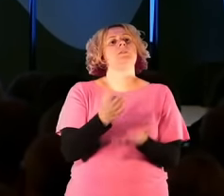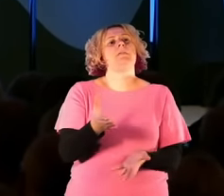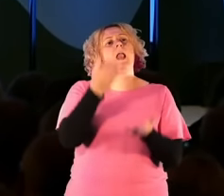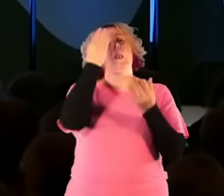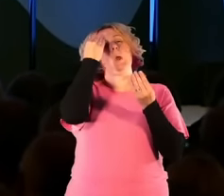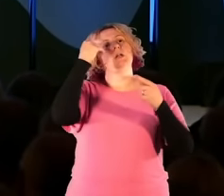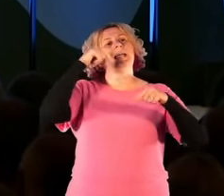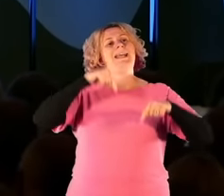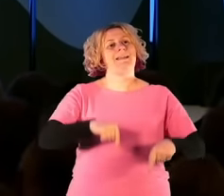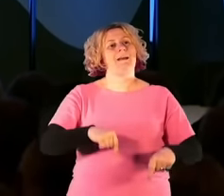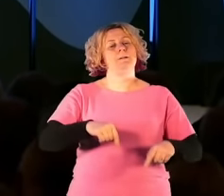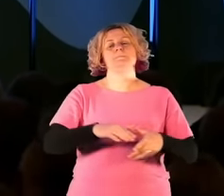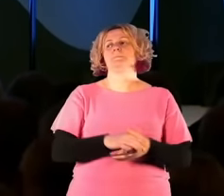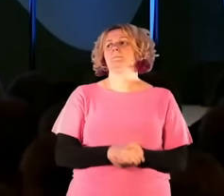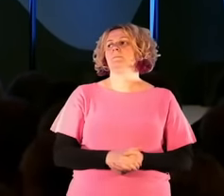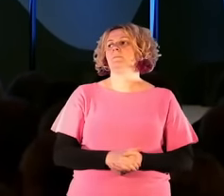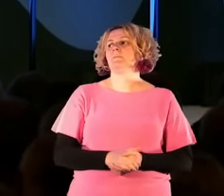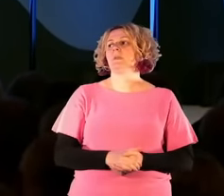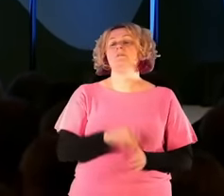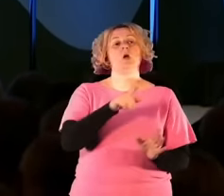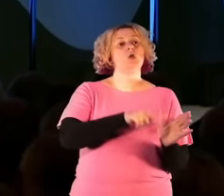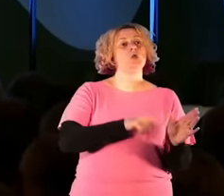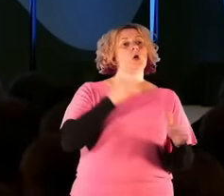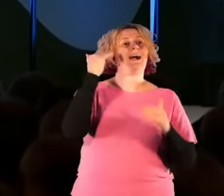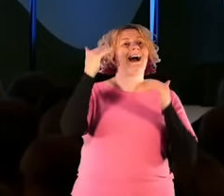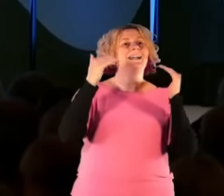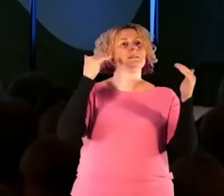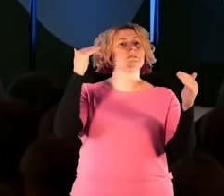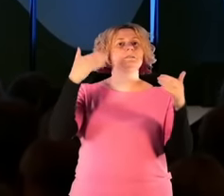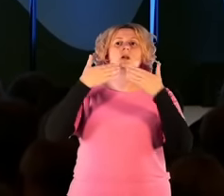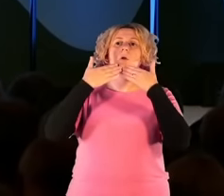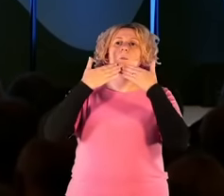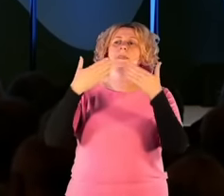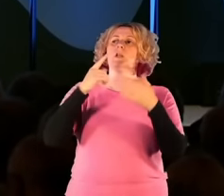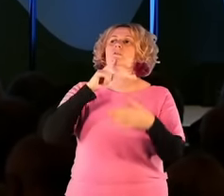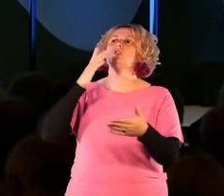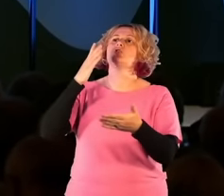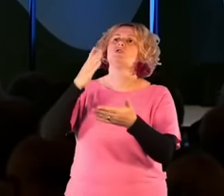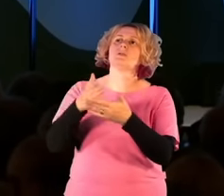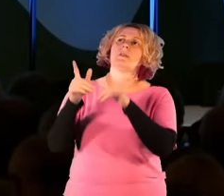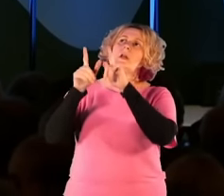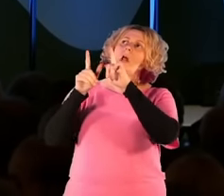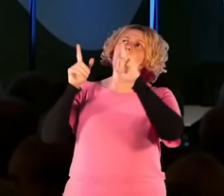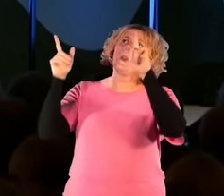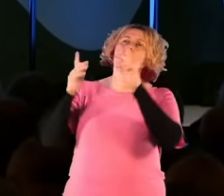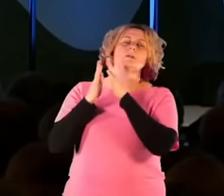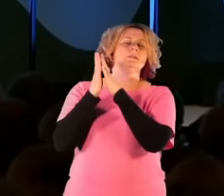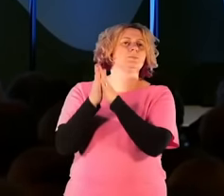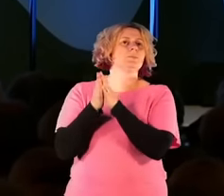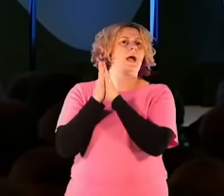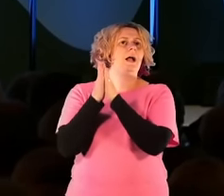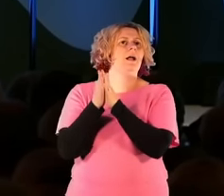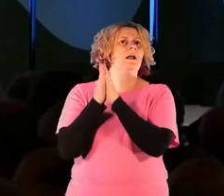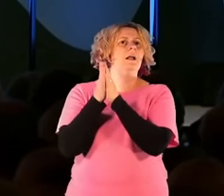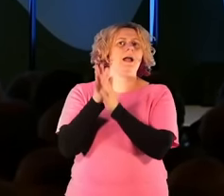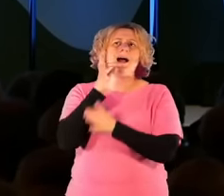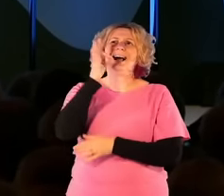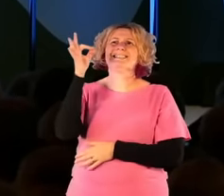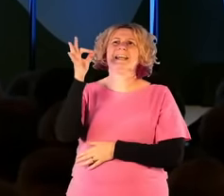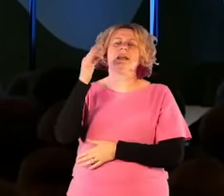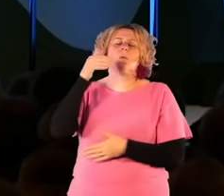lives. Lord, for the young adults, we thank you for the truths of the Lord's Prayer, and we pray that they would really sink deep into their